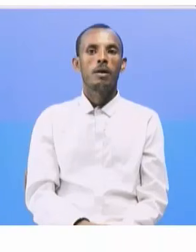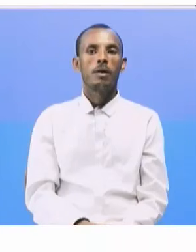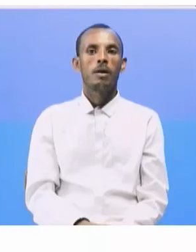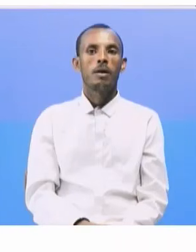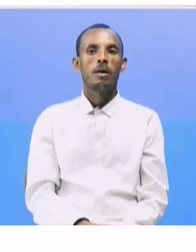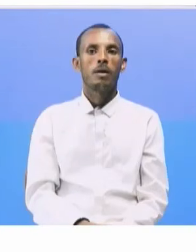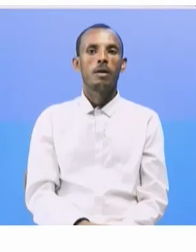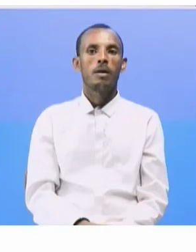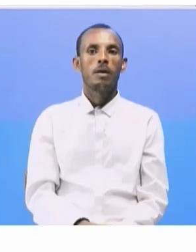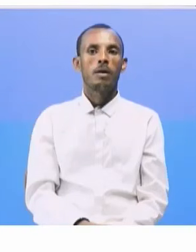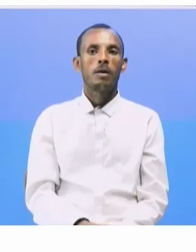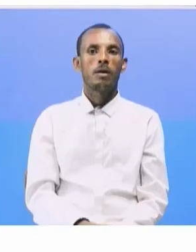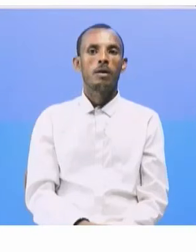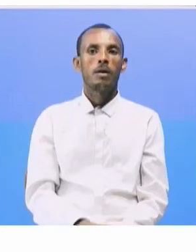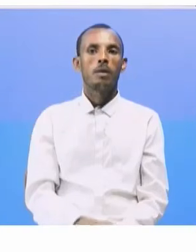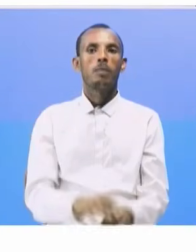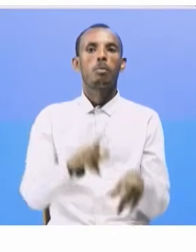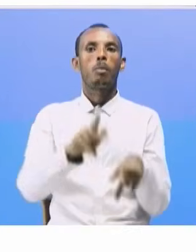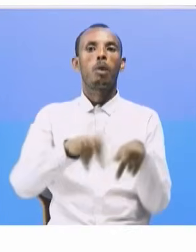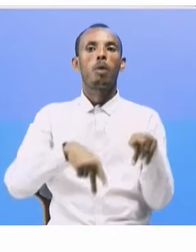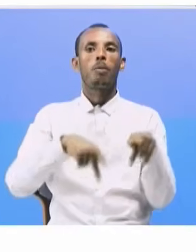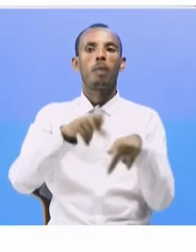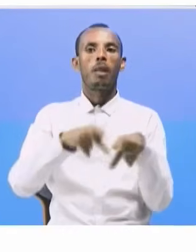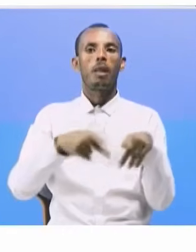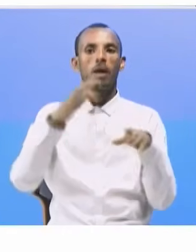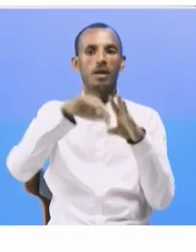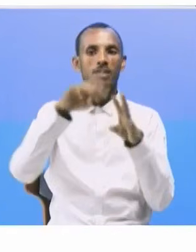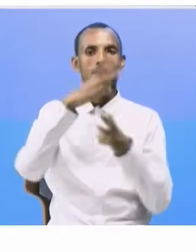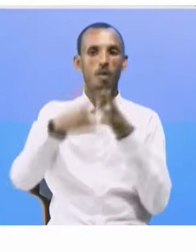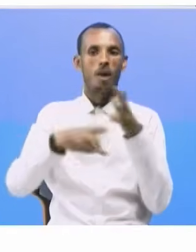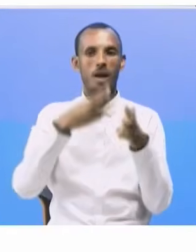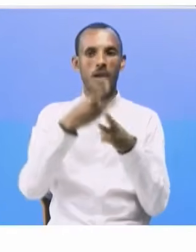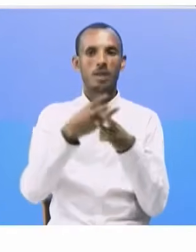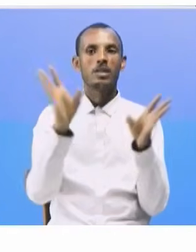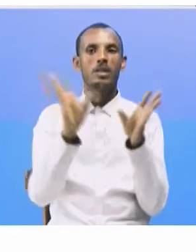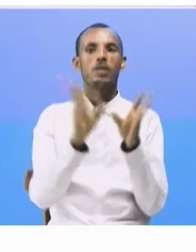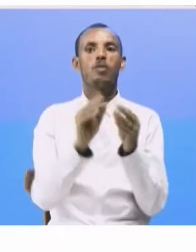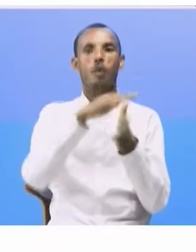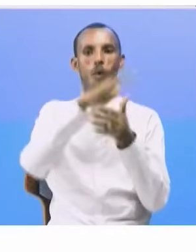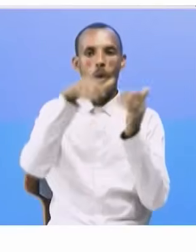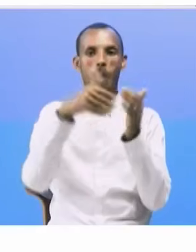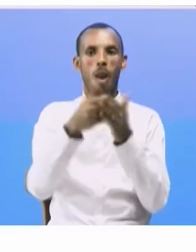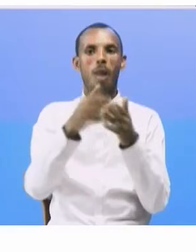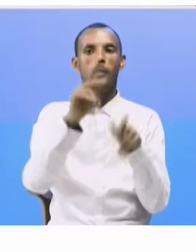in the world, or people. Set of all people in the world.